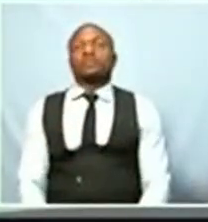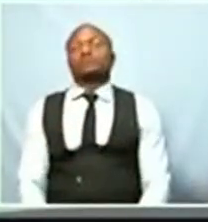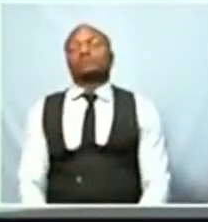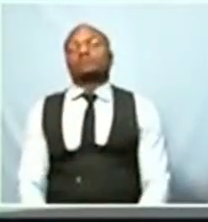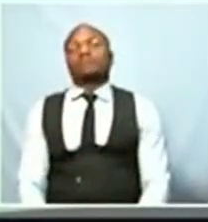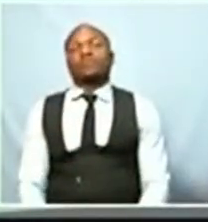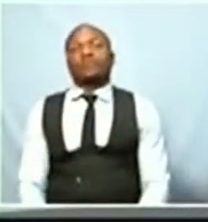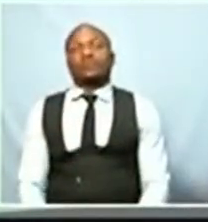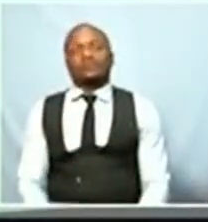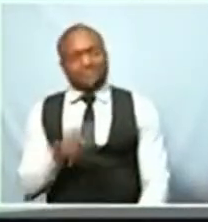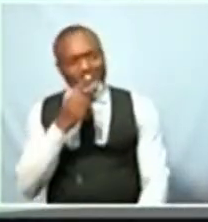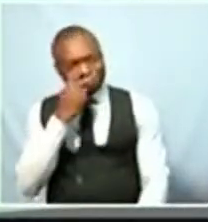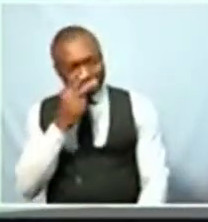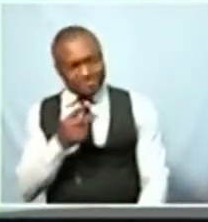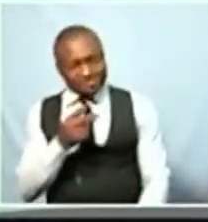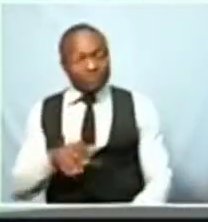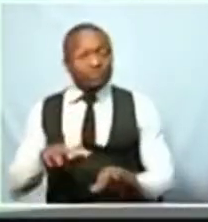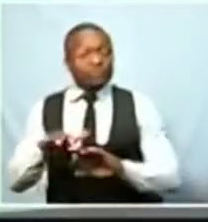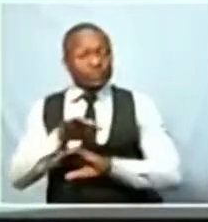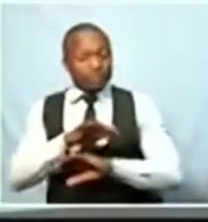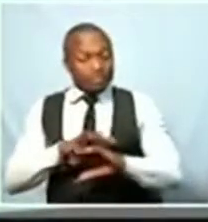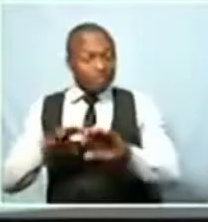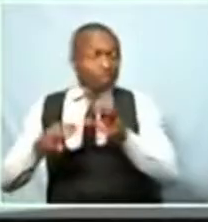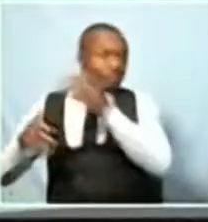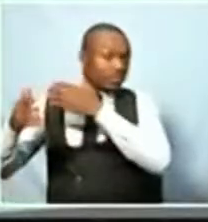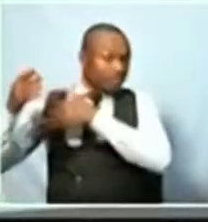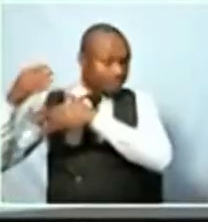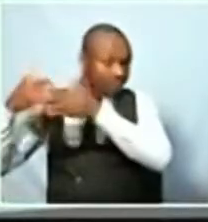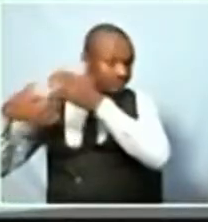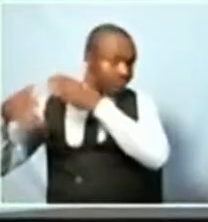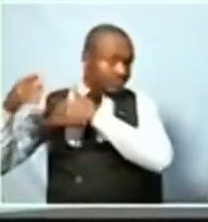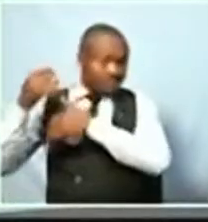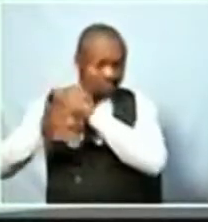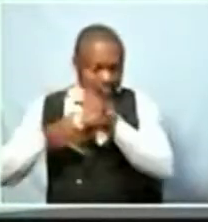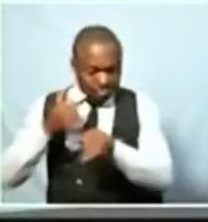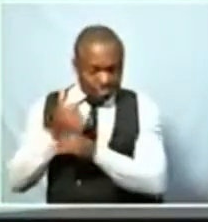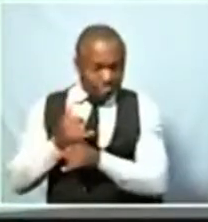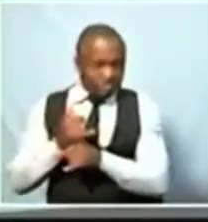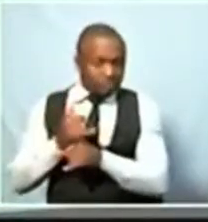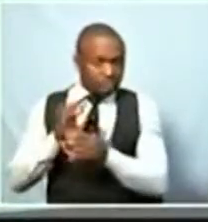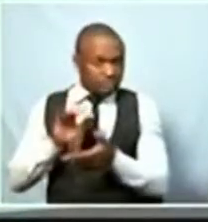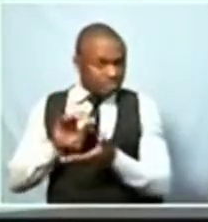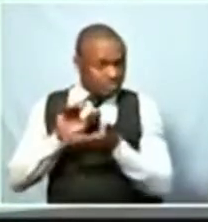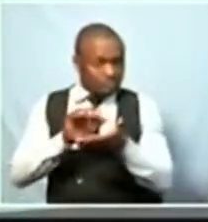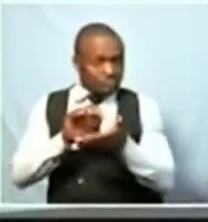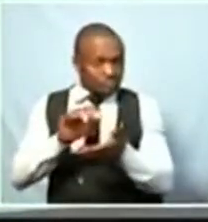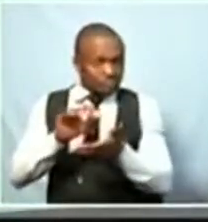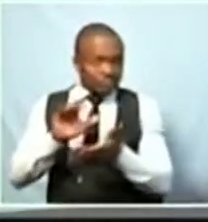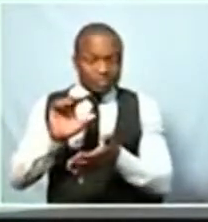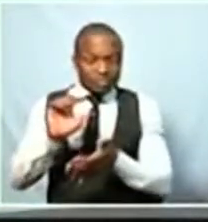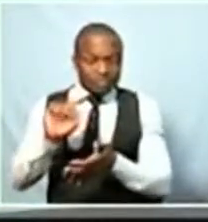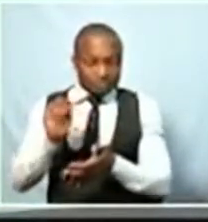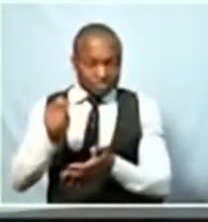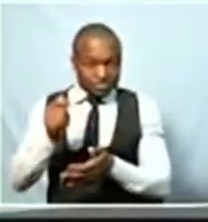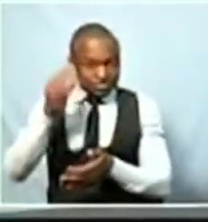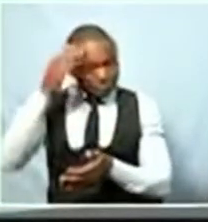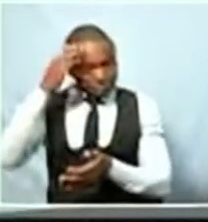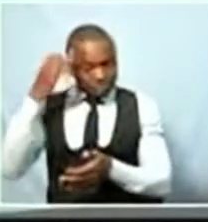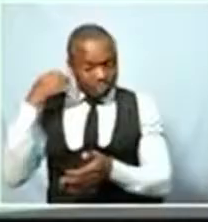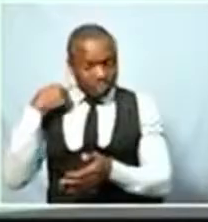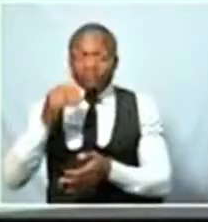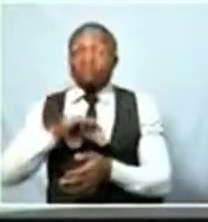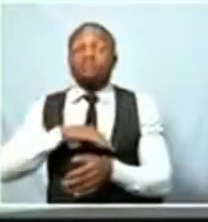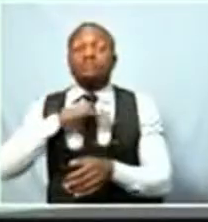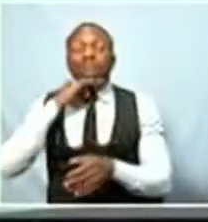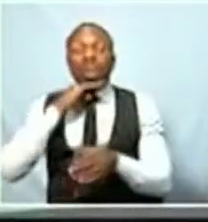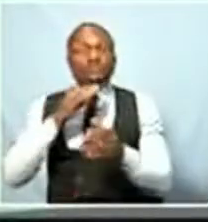We have noticed over the years that the allocation to the Office of the Auditor General has never been adequate. And